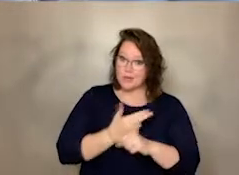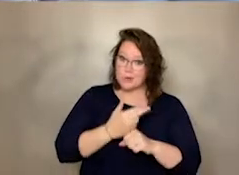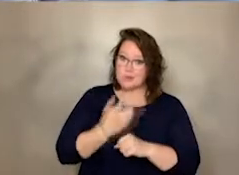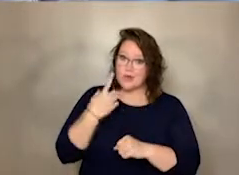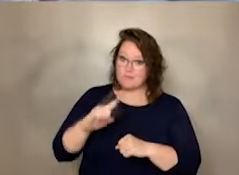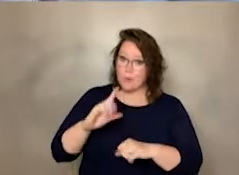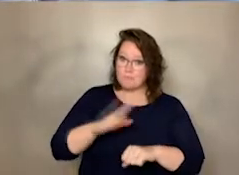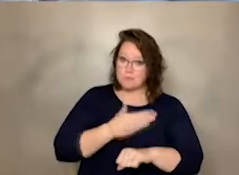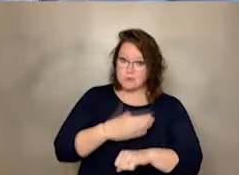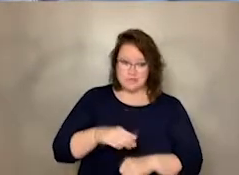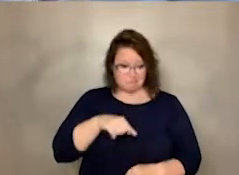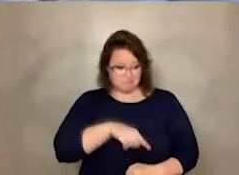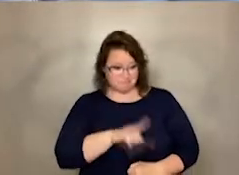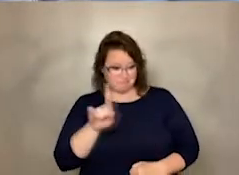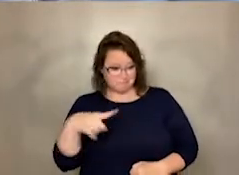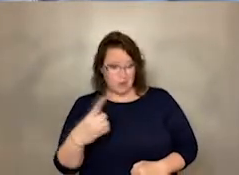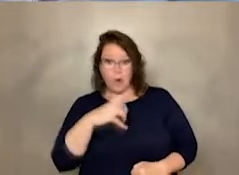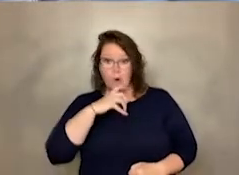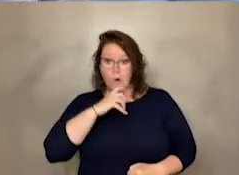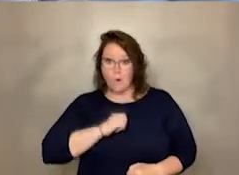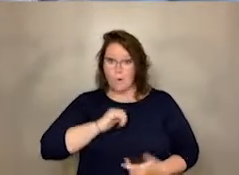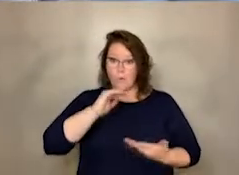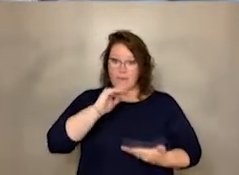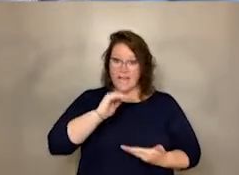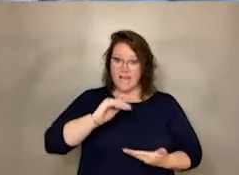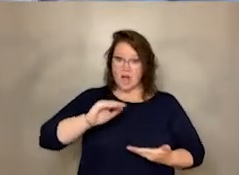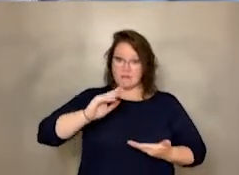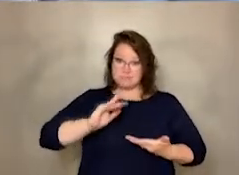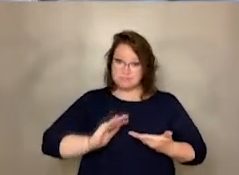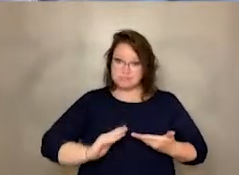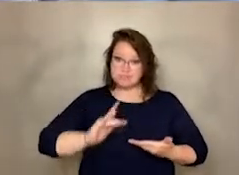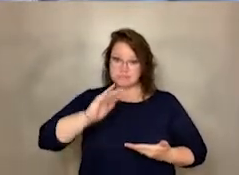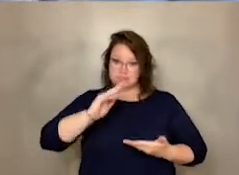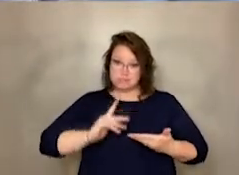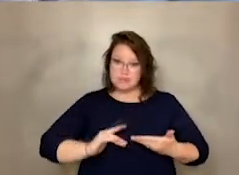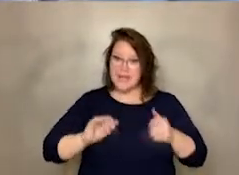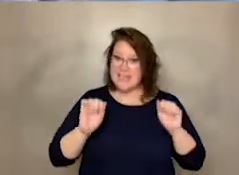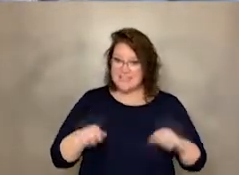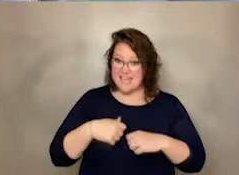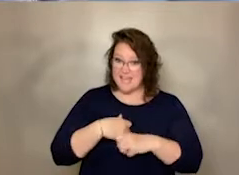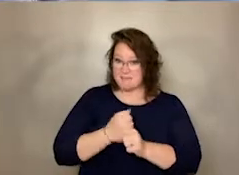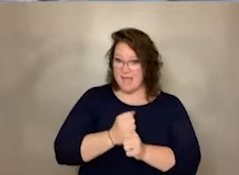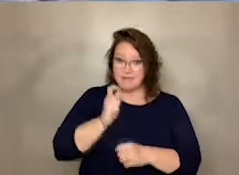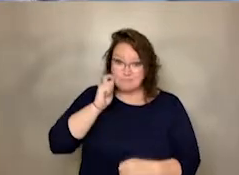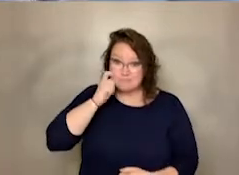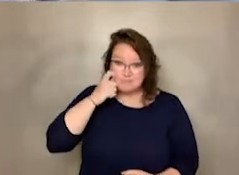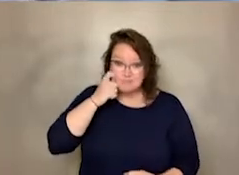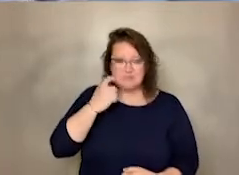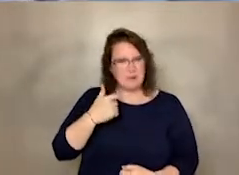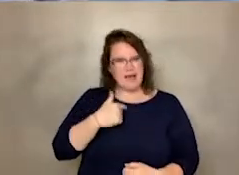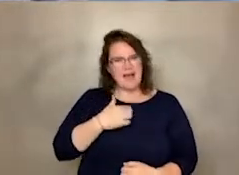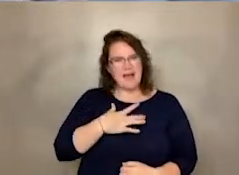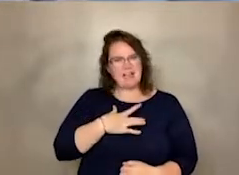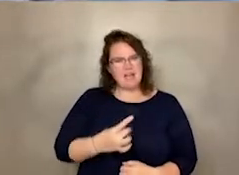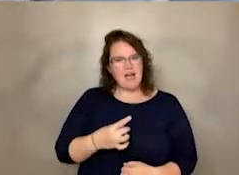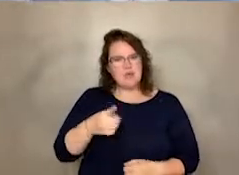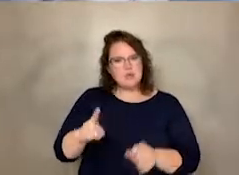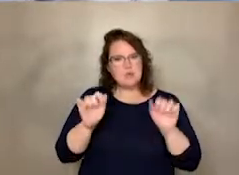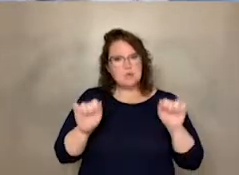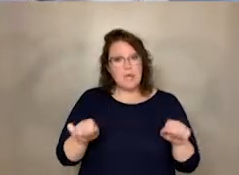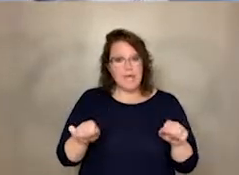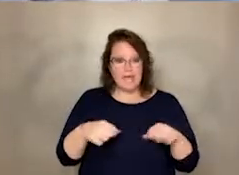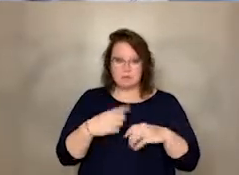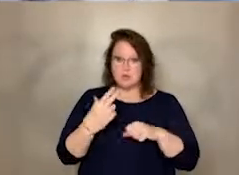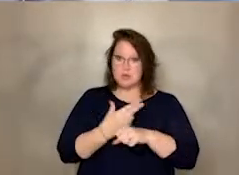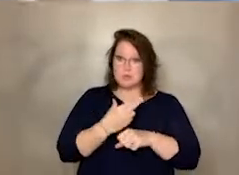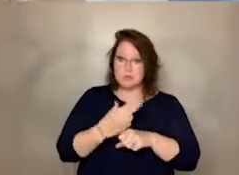somebody was going to throw away, and look at that neat sound you can make. So I just really like, you know, you could even use a